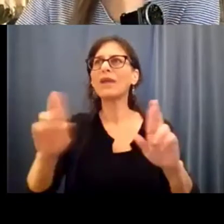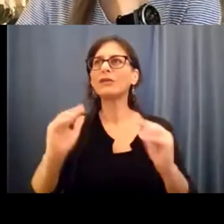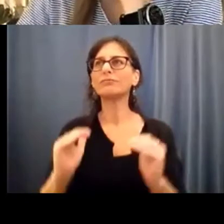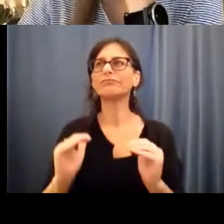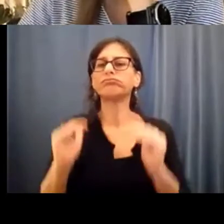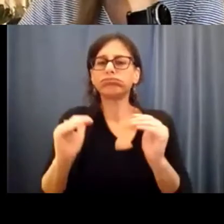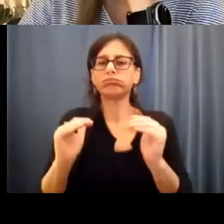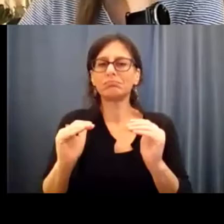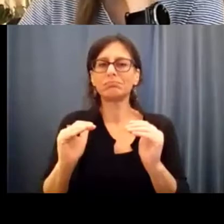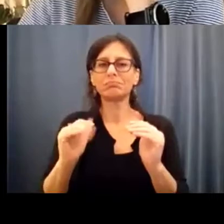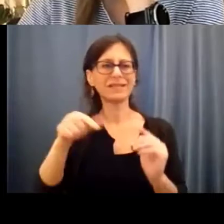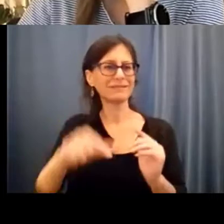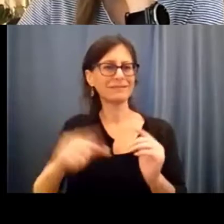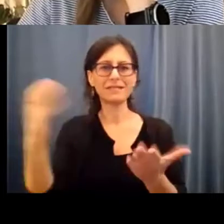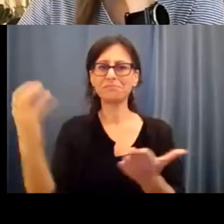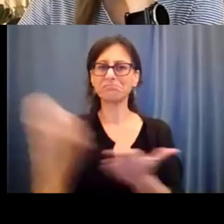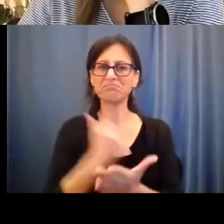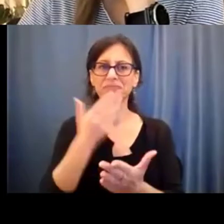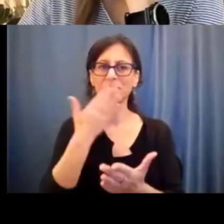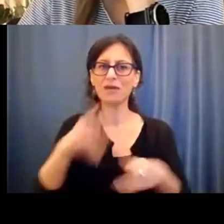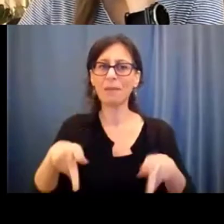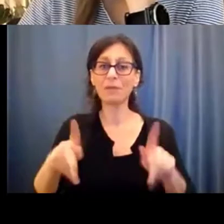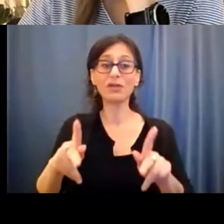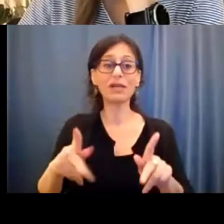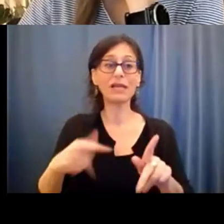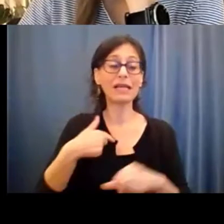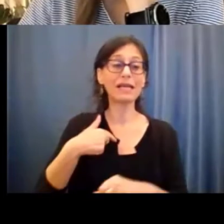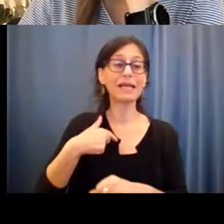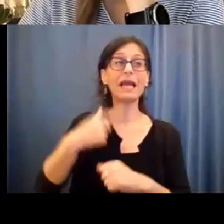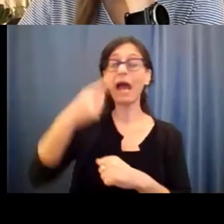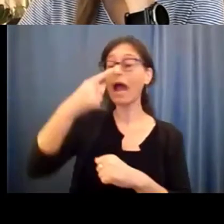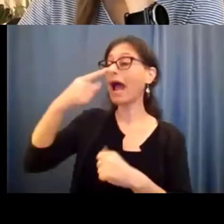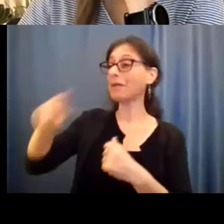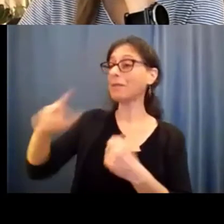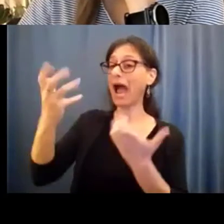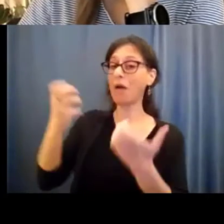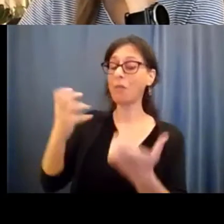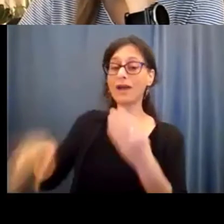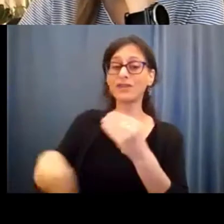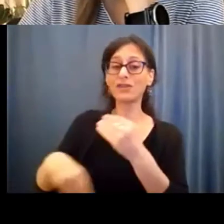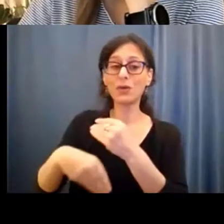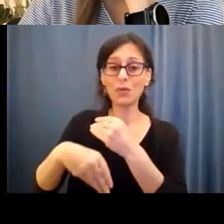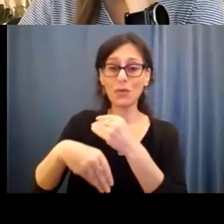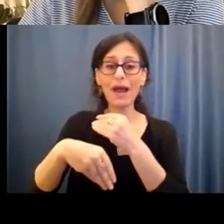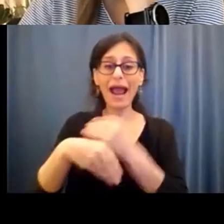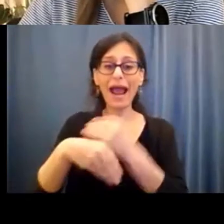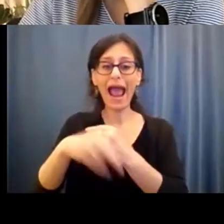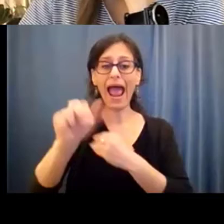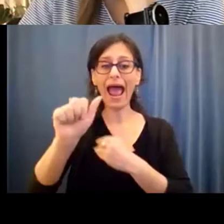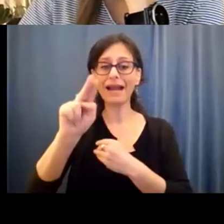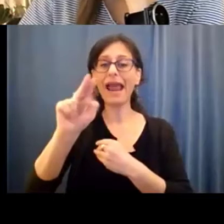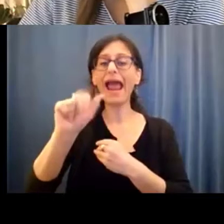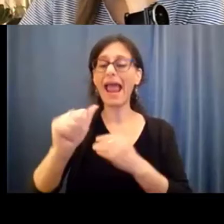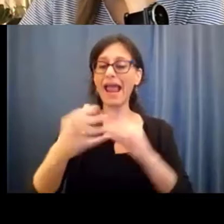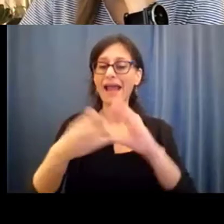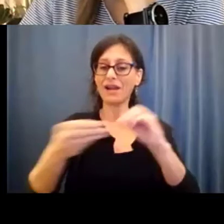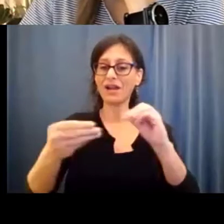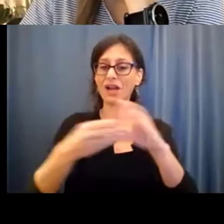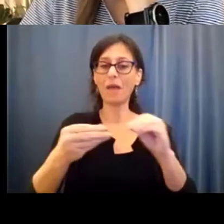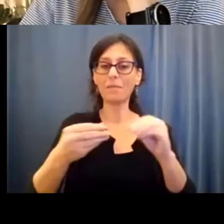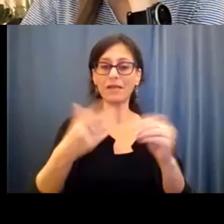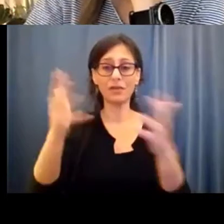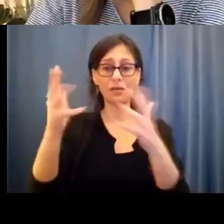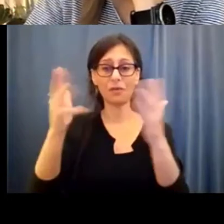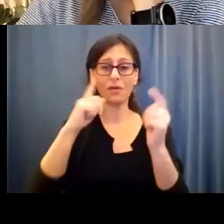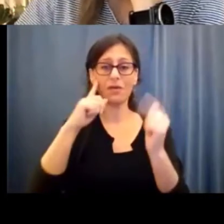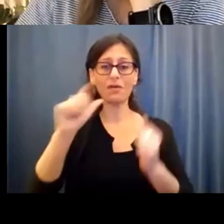again. Wow, thank you. I'd love to jump in. Kind of, my experience is very similar. By the way, applause